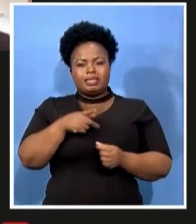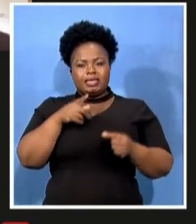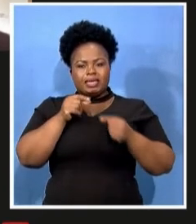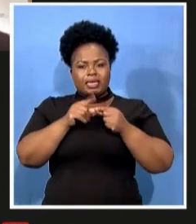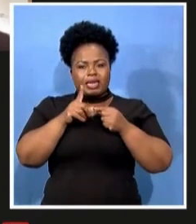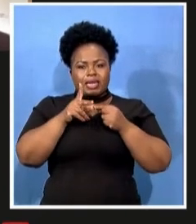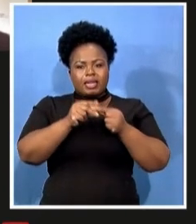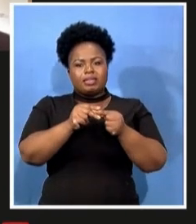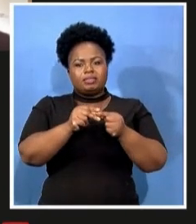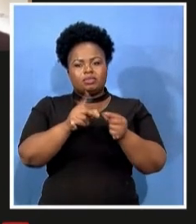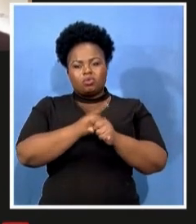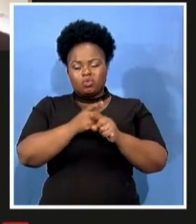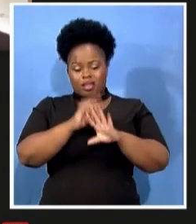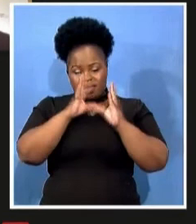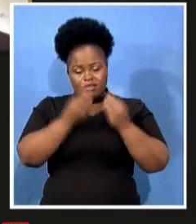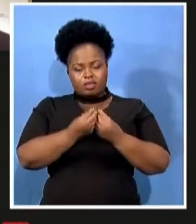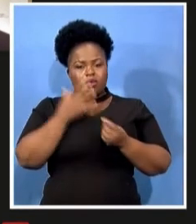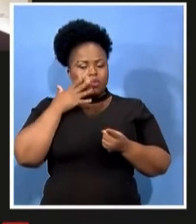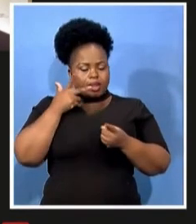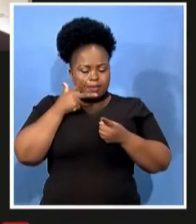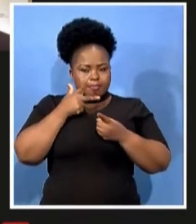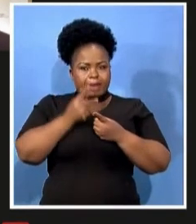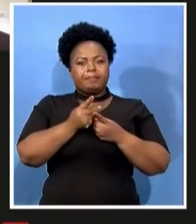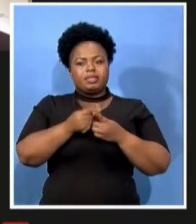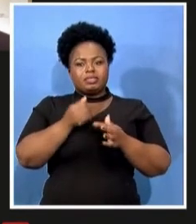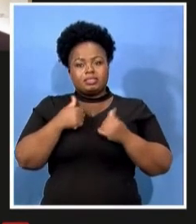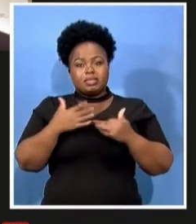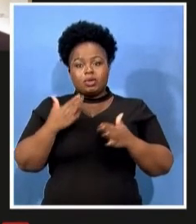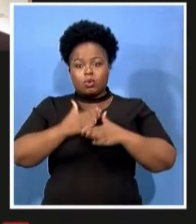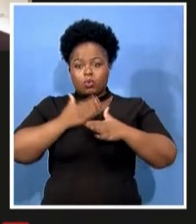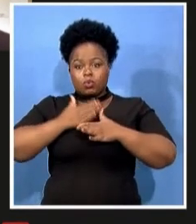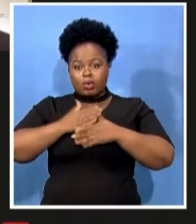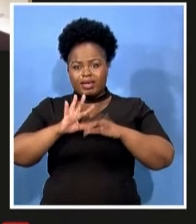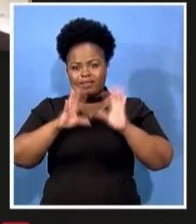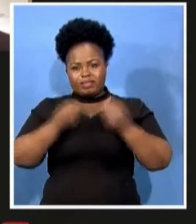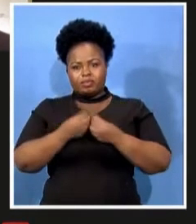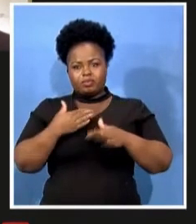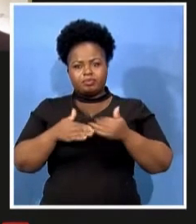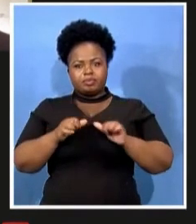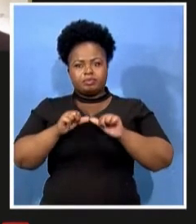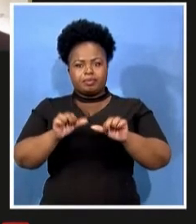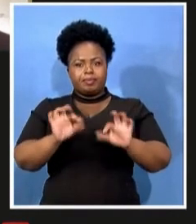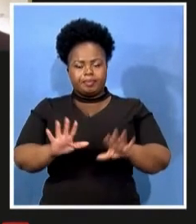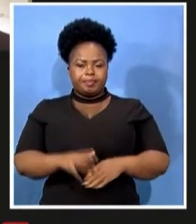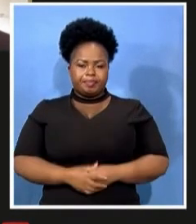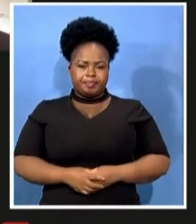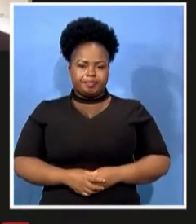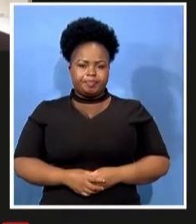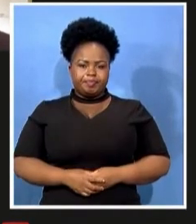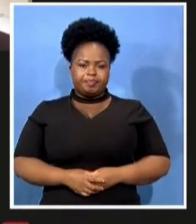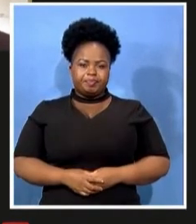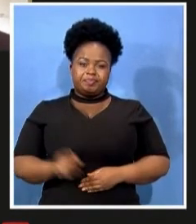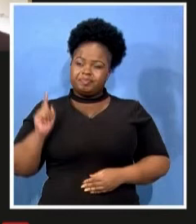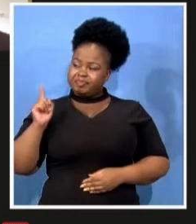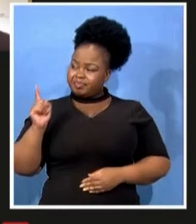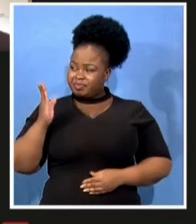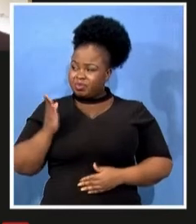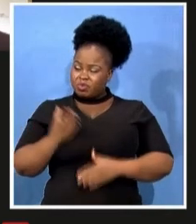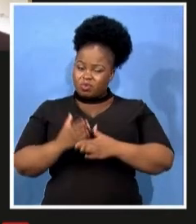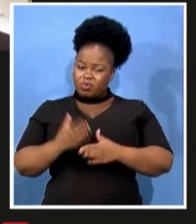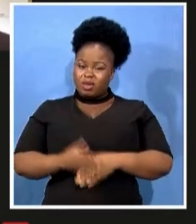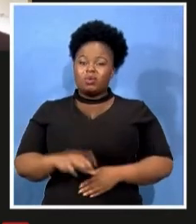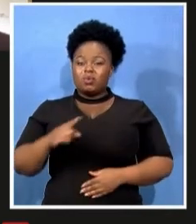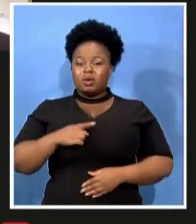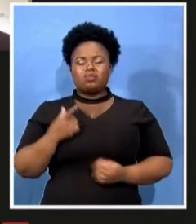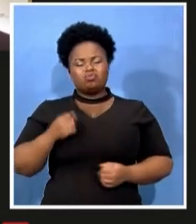into operation, we can start the process. This kind of work here is a kind of work where you do the plan, that's one thing. But